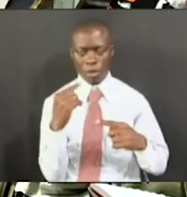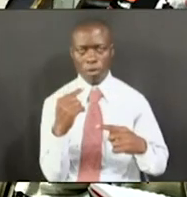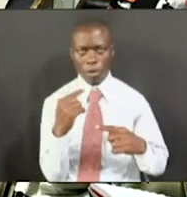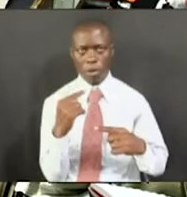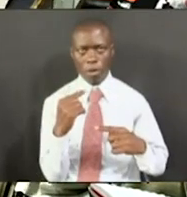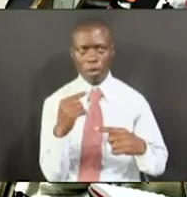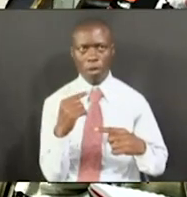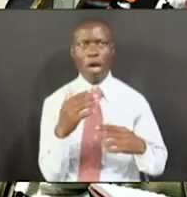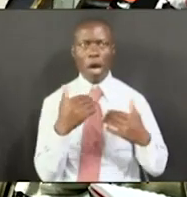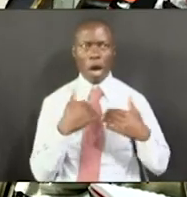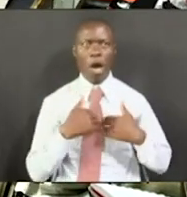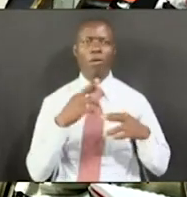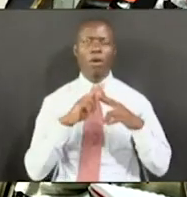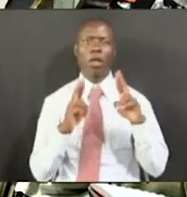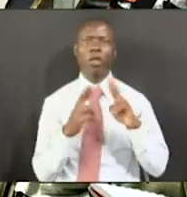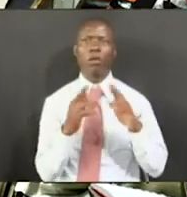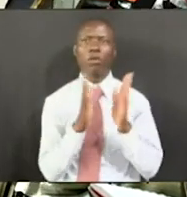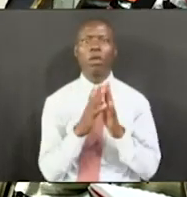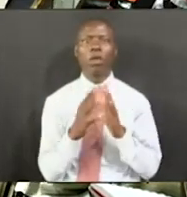have a relationship with who?